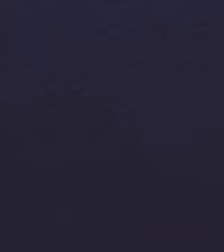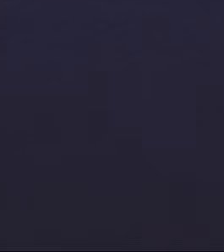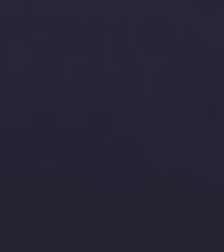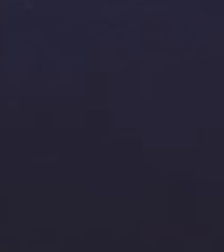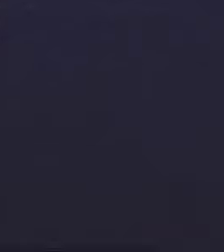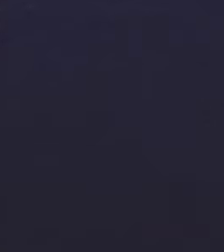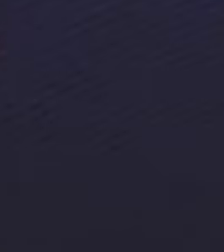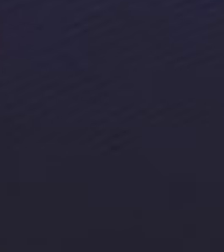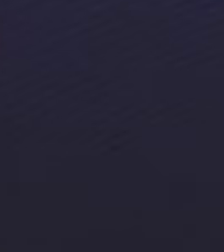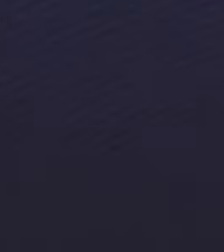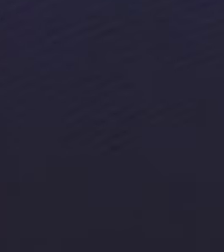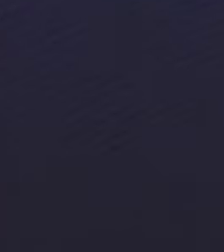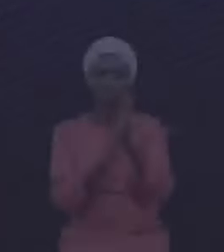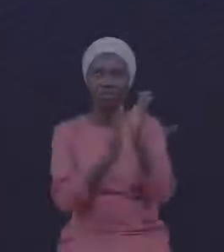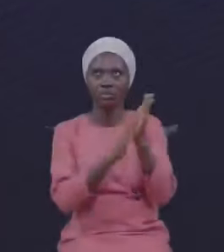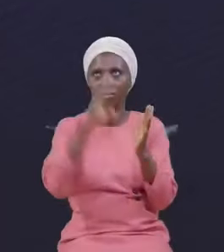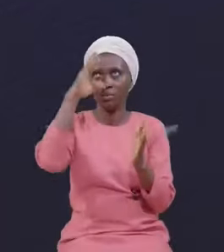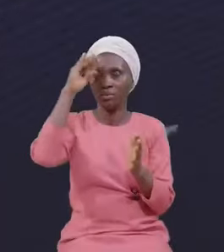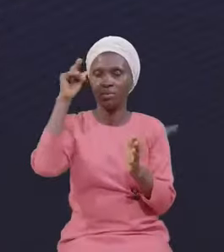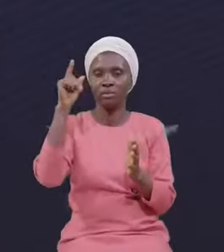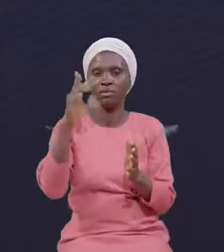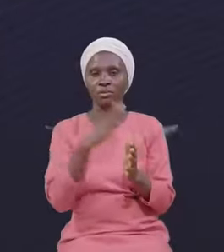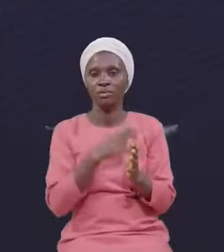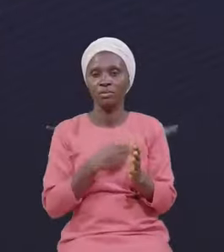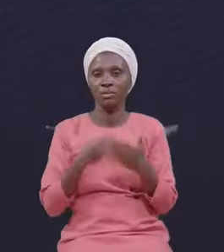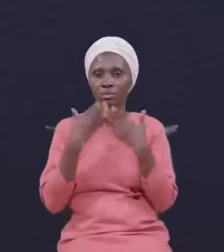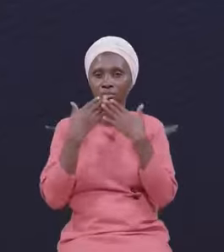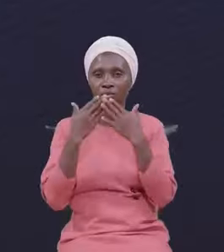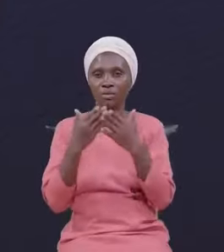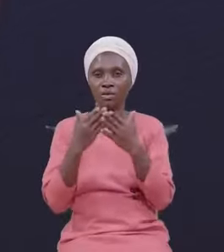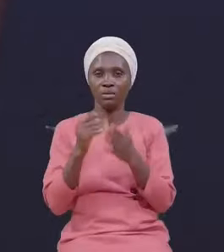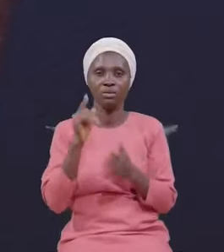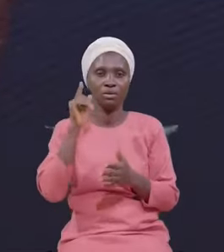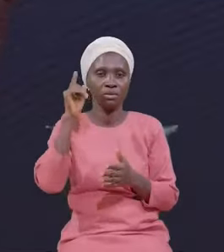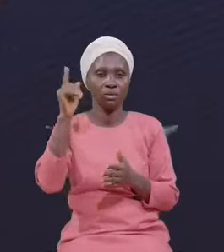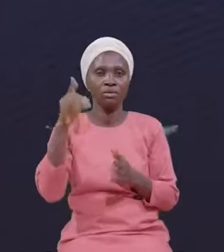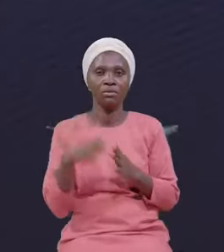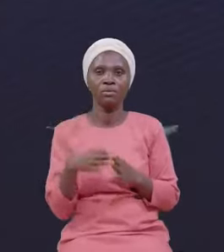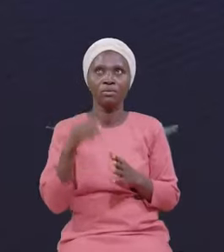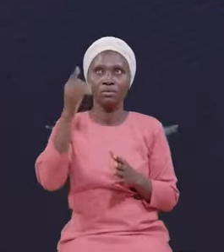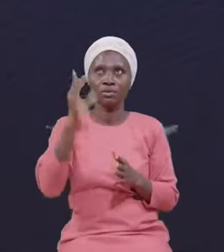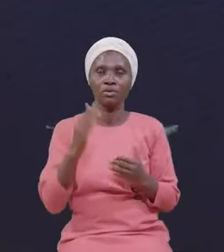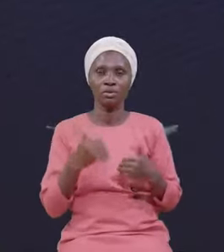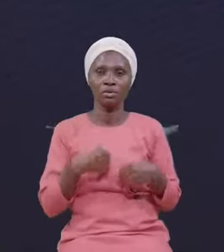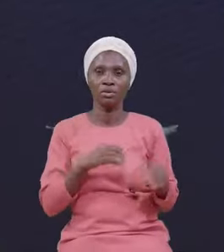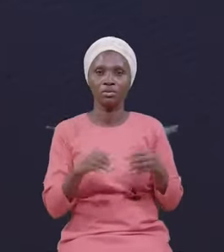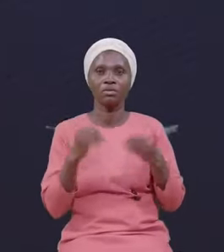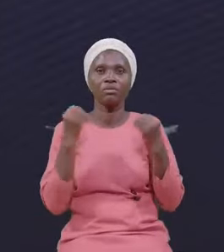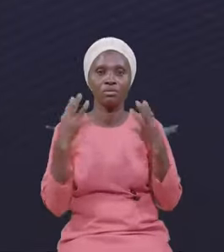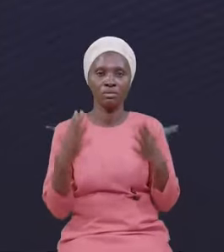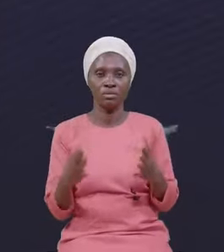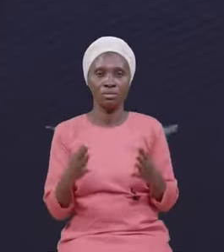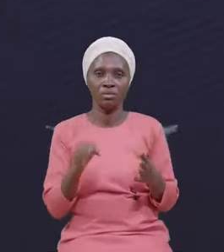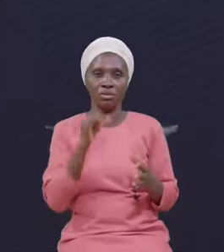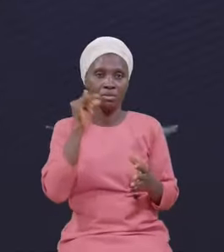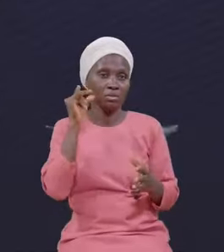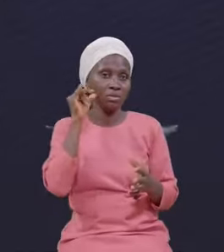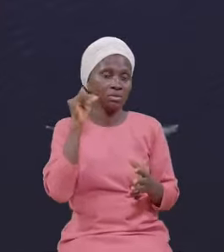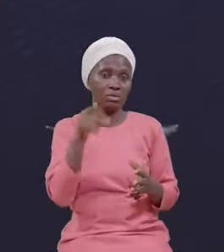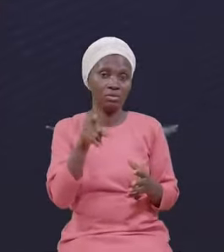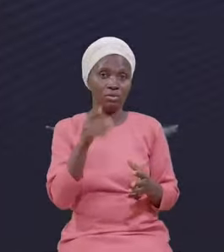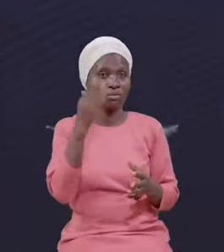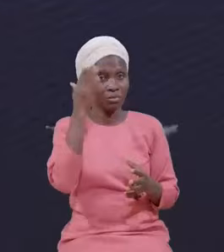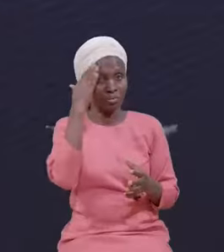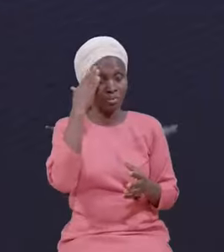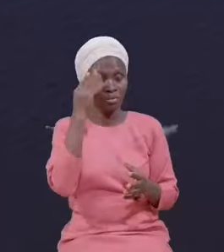MST God have done so much yesterday you were eyewitness you saw what the Lord did here you saw the